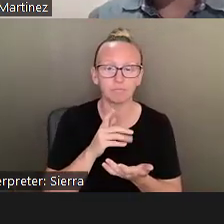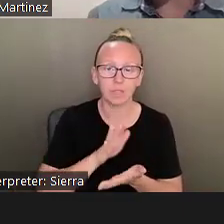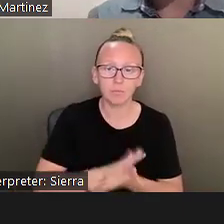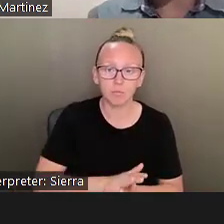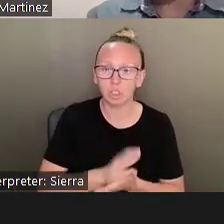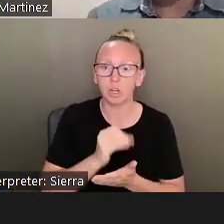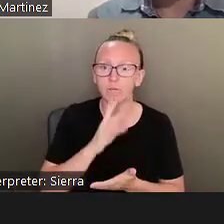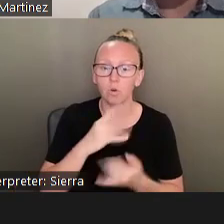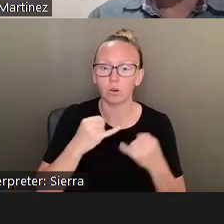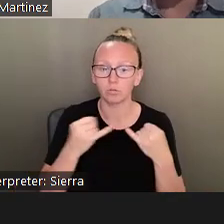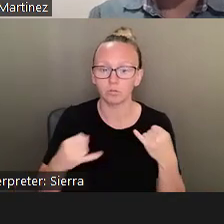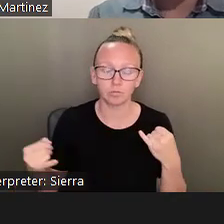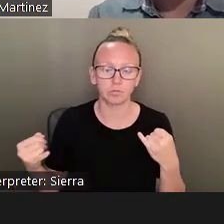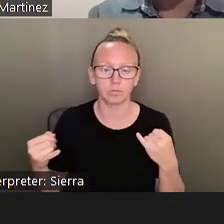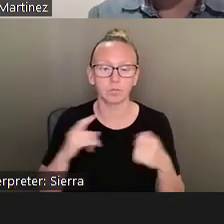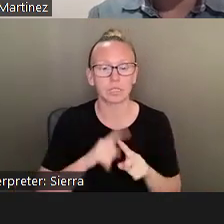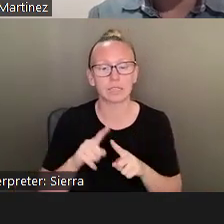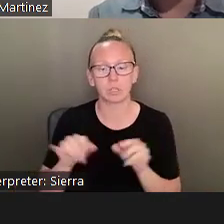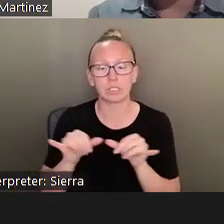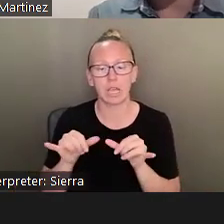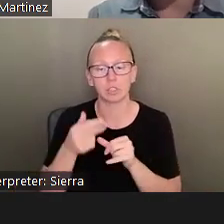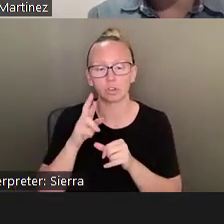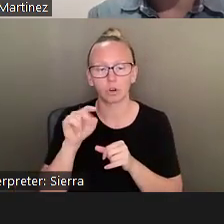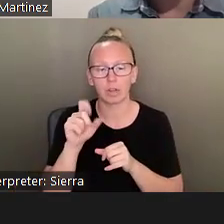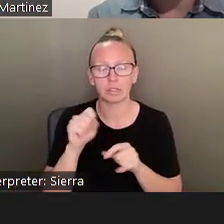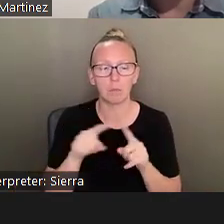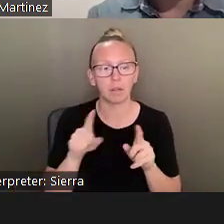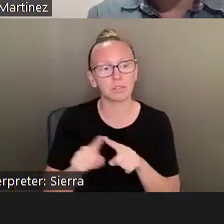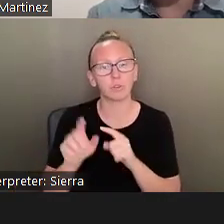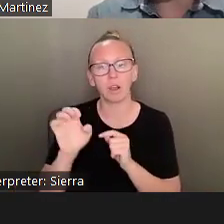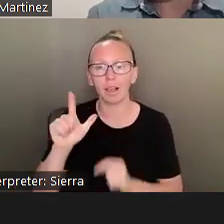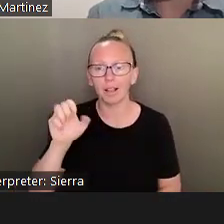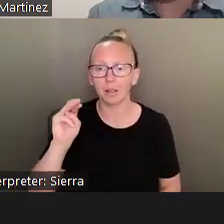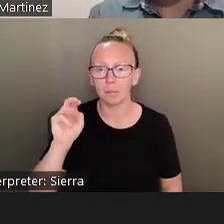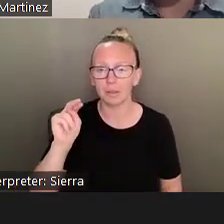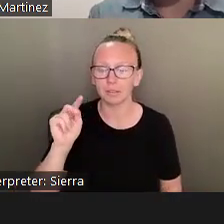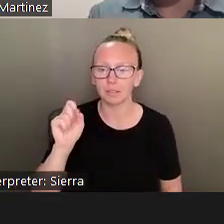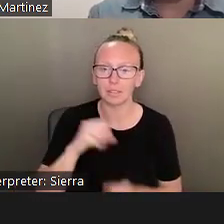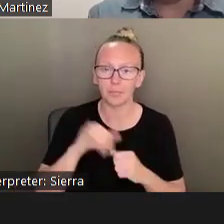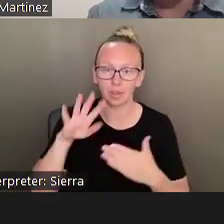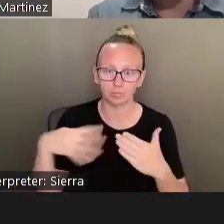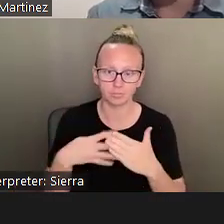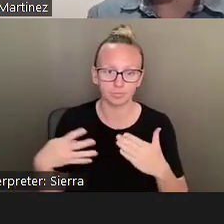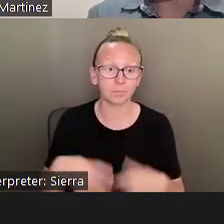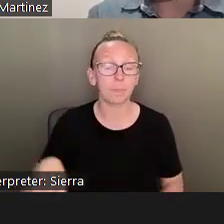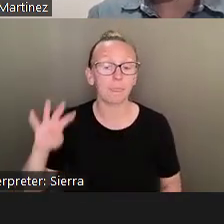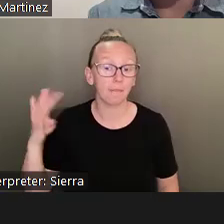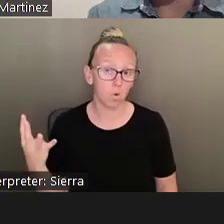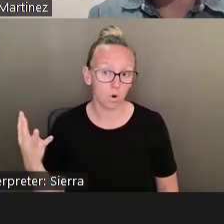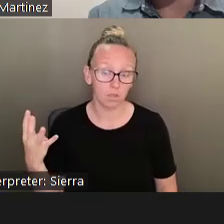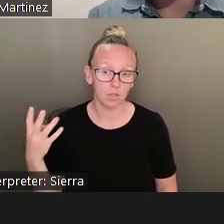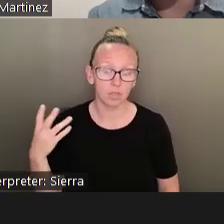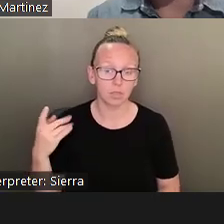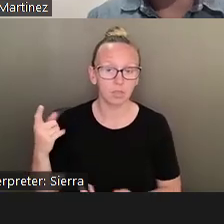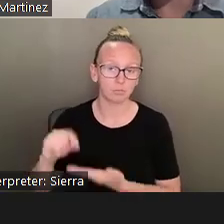different sized grids, but it's the same elements in these configurations. And then there's a fourth print